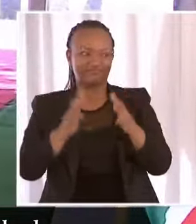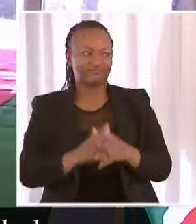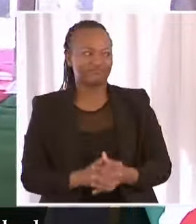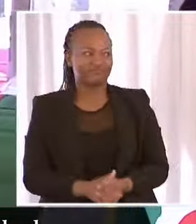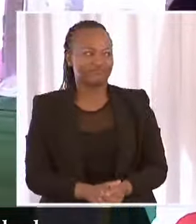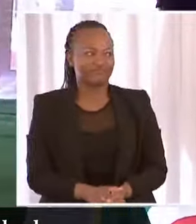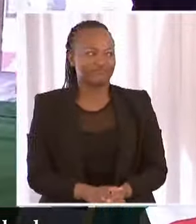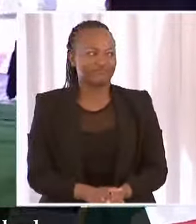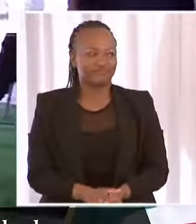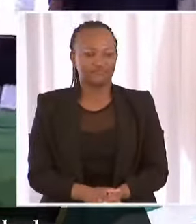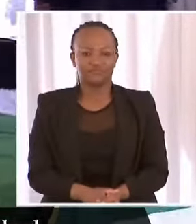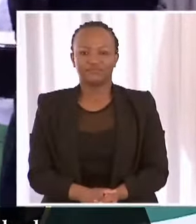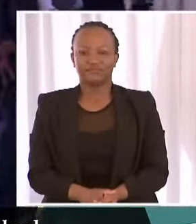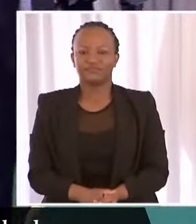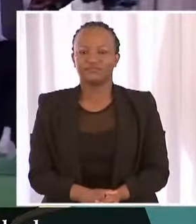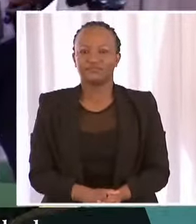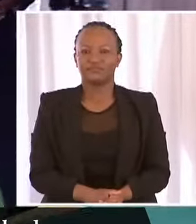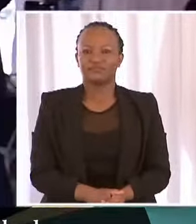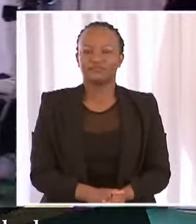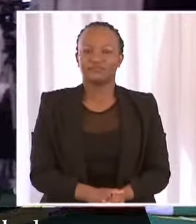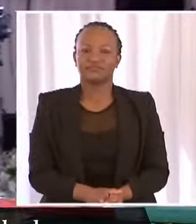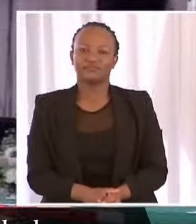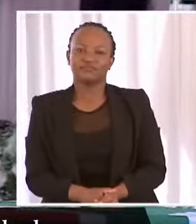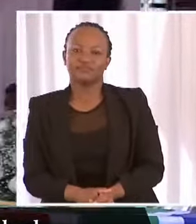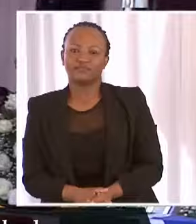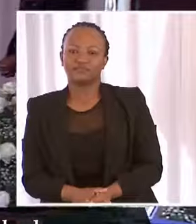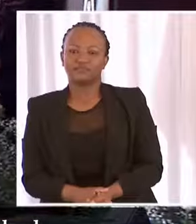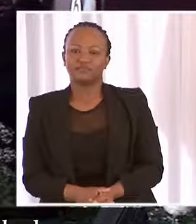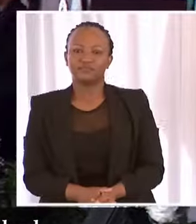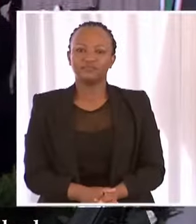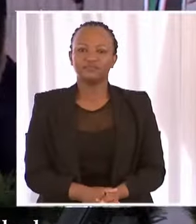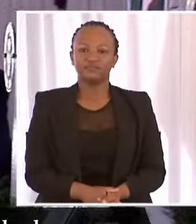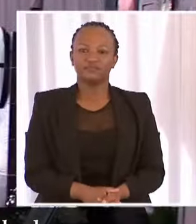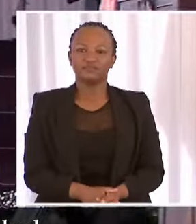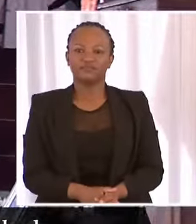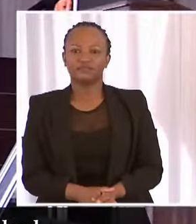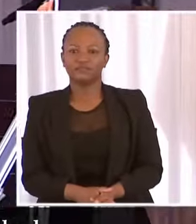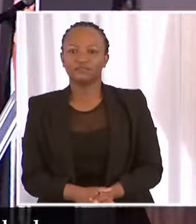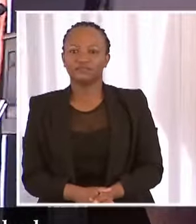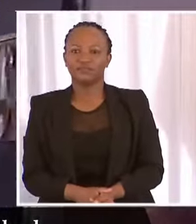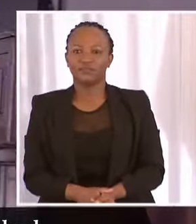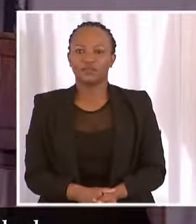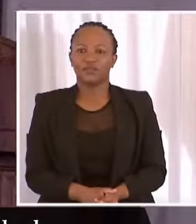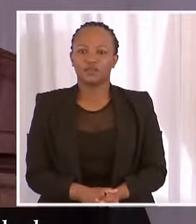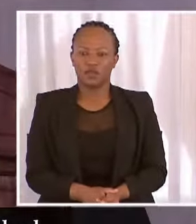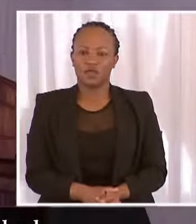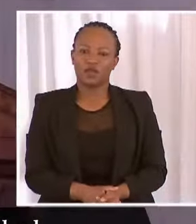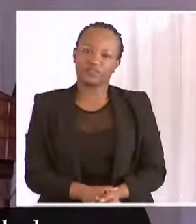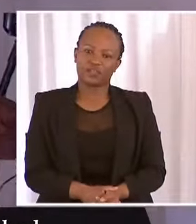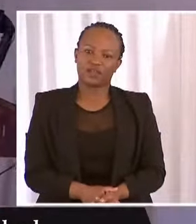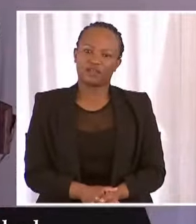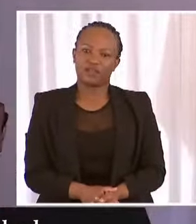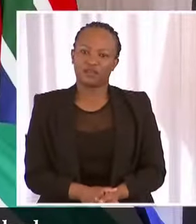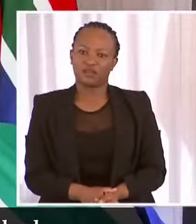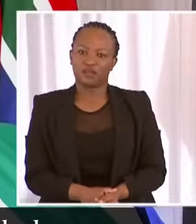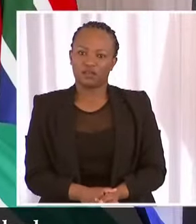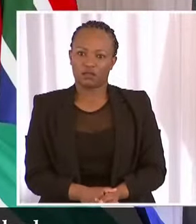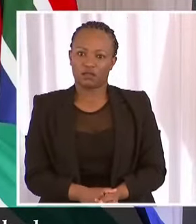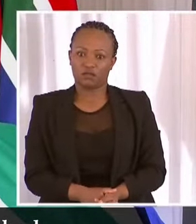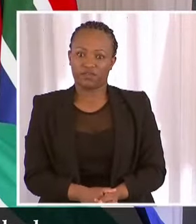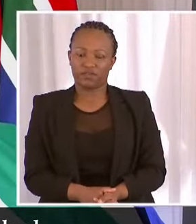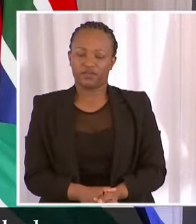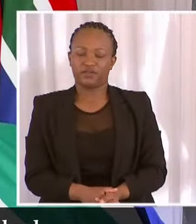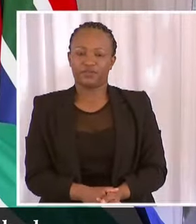shona malanga, shona malanga, shona malanga, shona malanga, shona